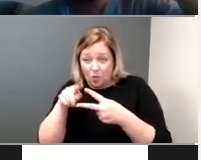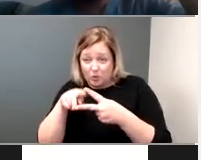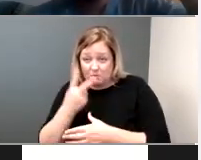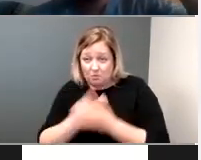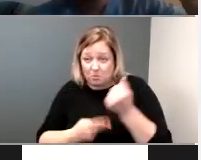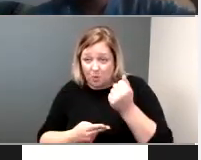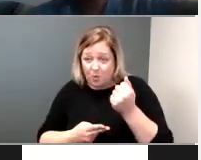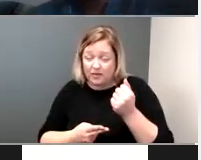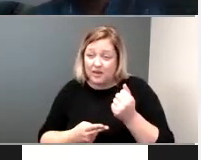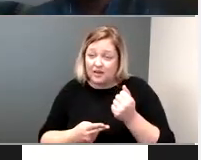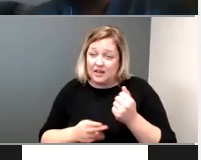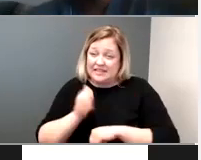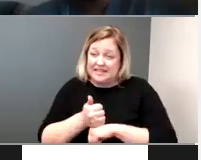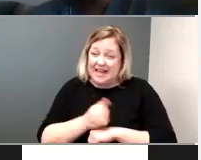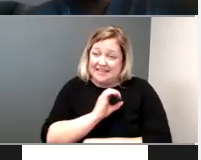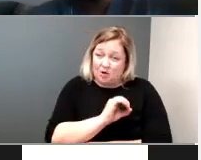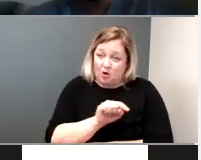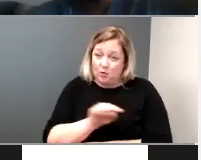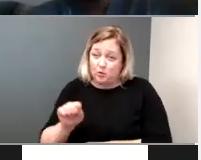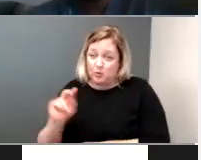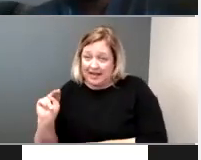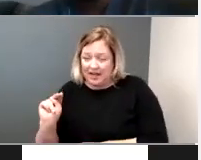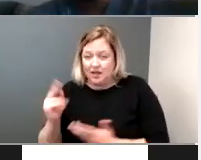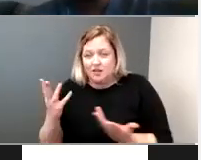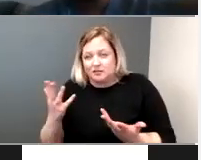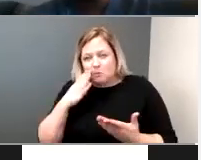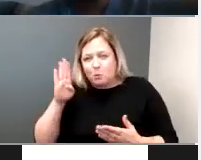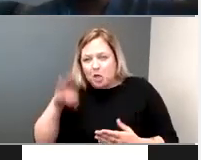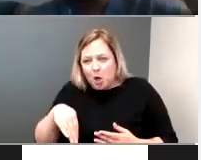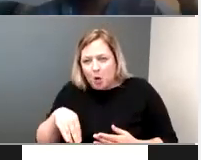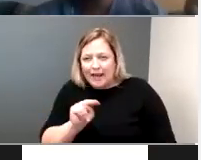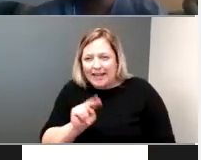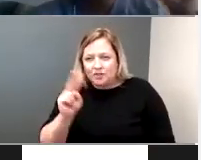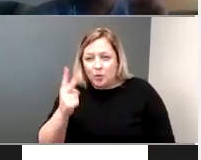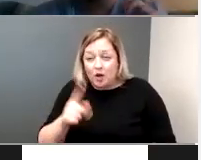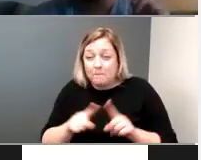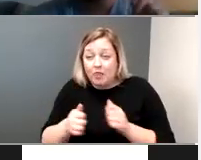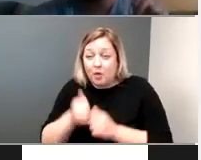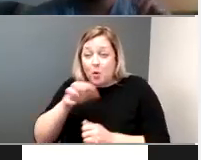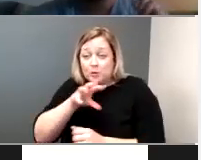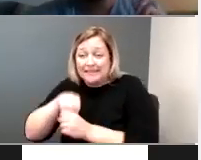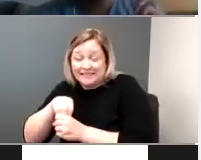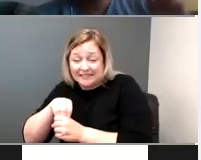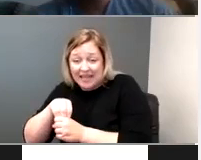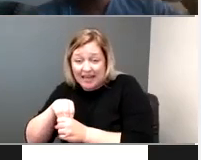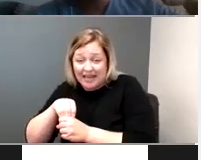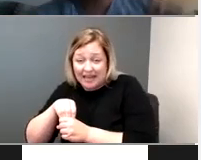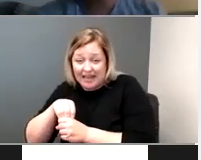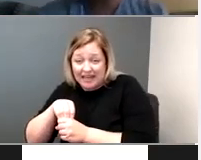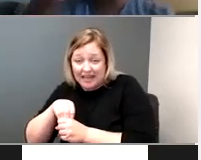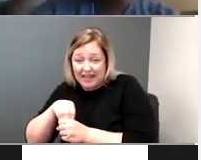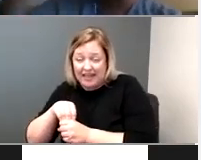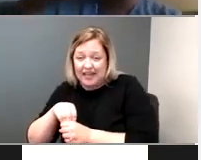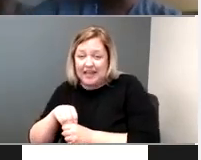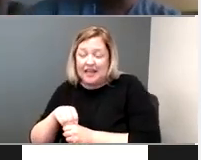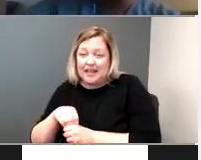from 0 to n, right? So we know that it is going to be n squared. But the internal loop goes from 0 to I, right? Where I